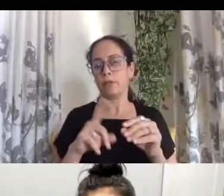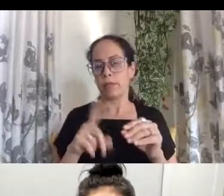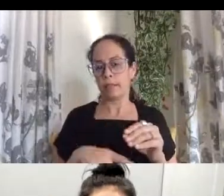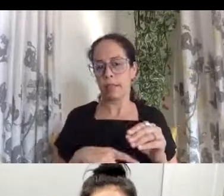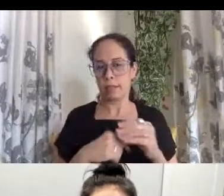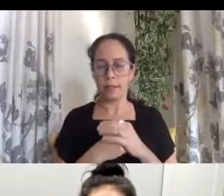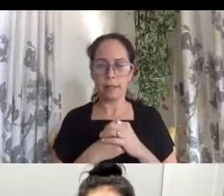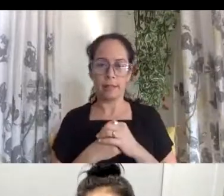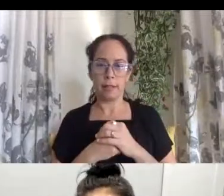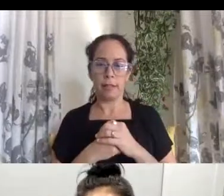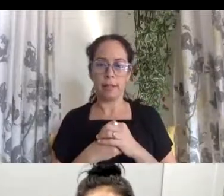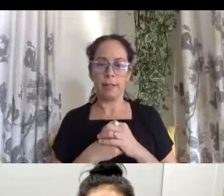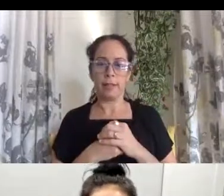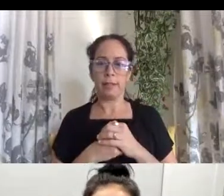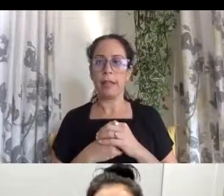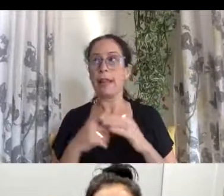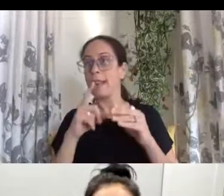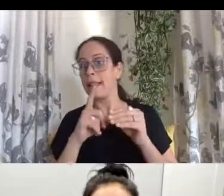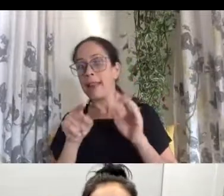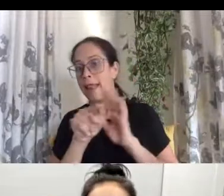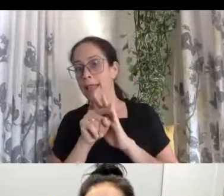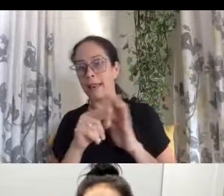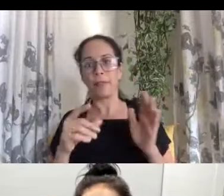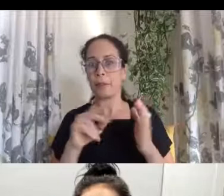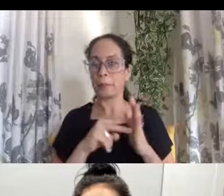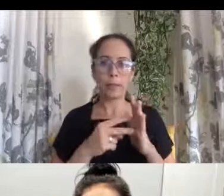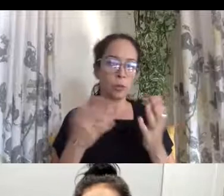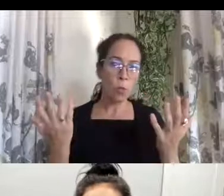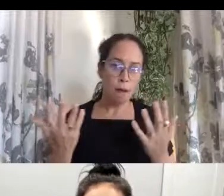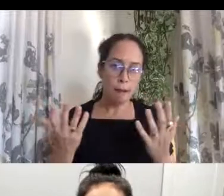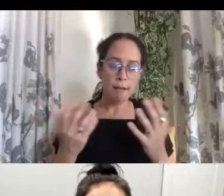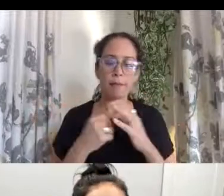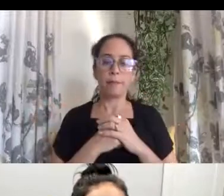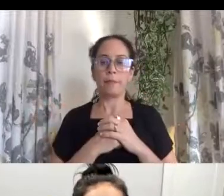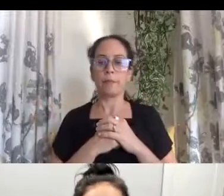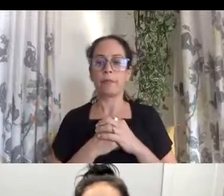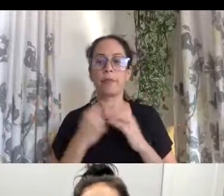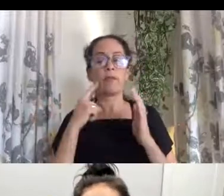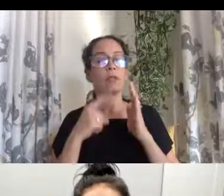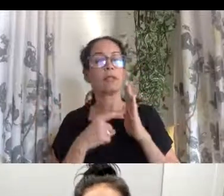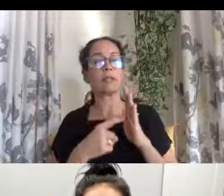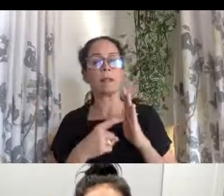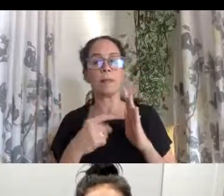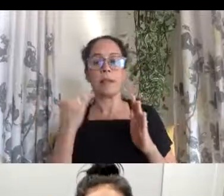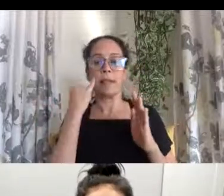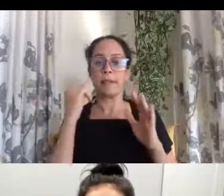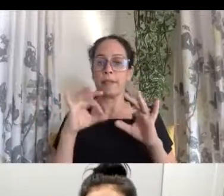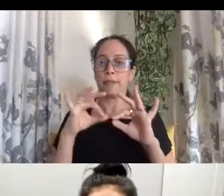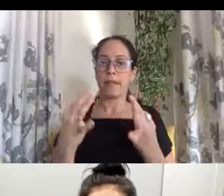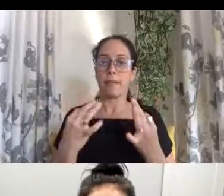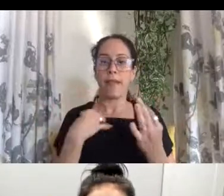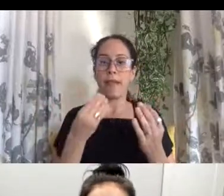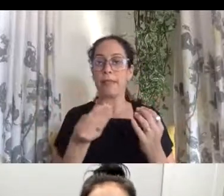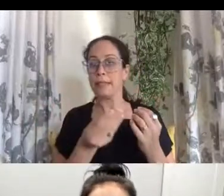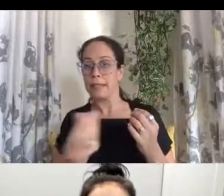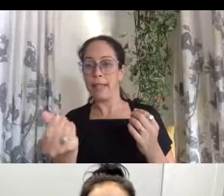means, what it means to be negative. And if, for example, if we have a family with several